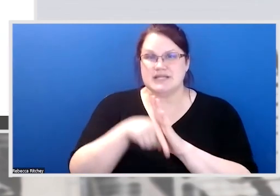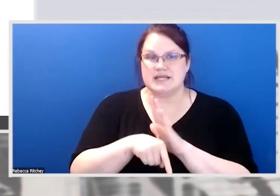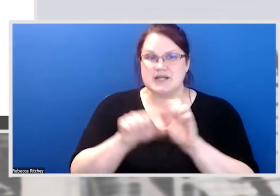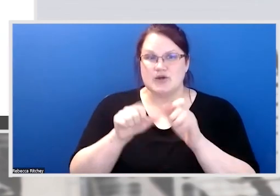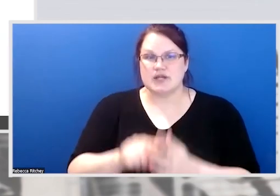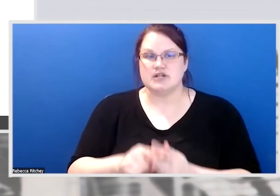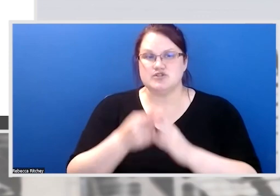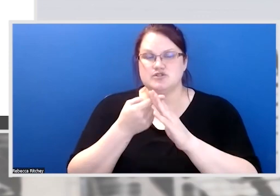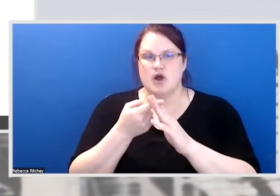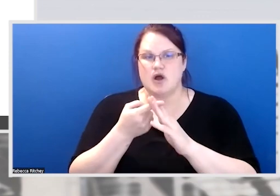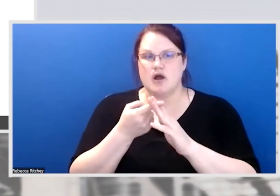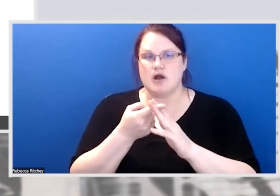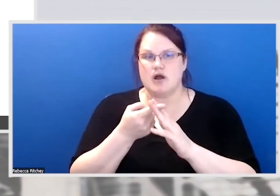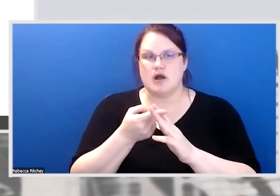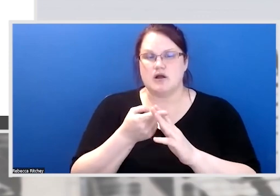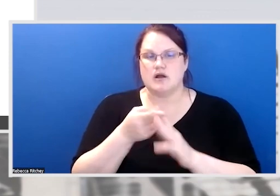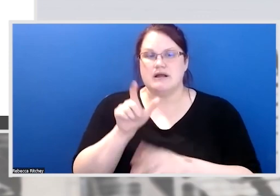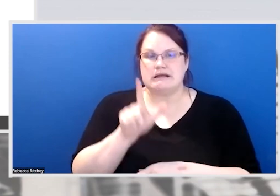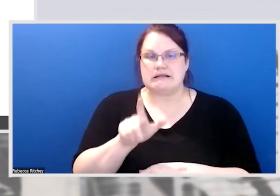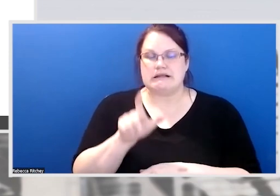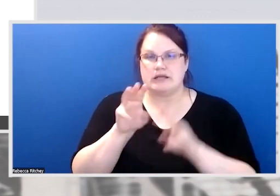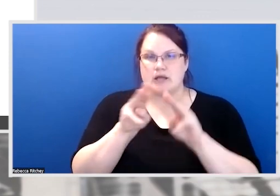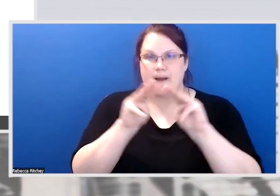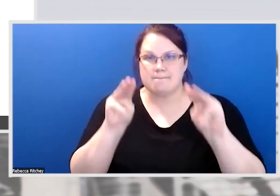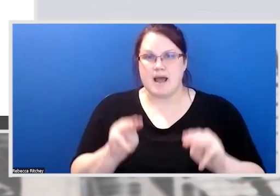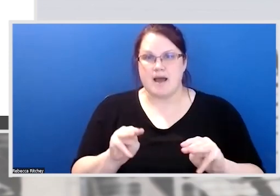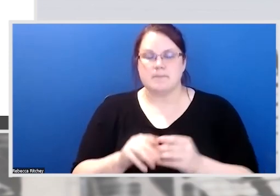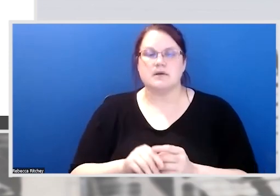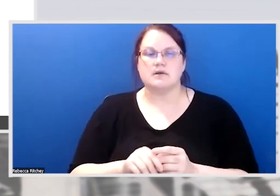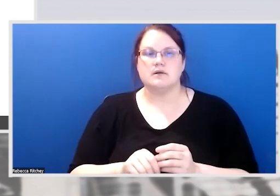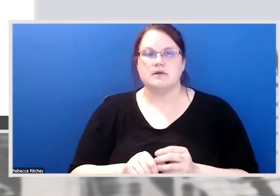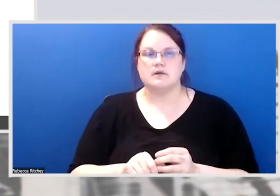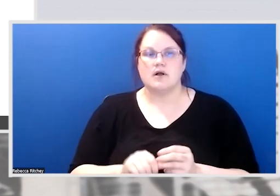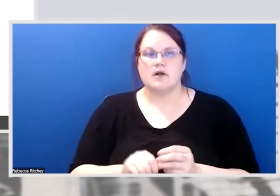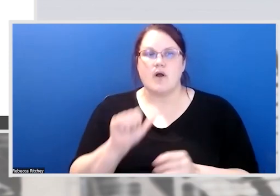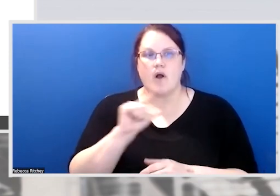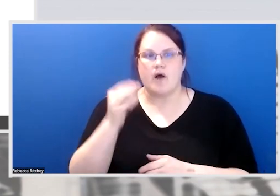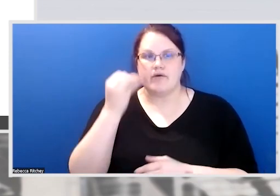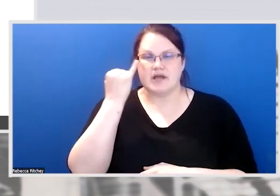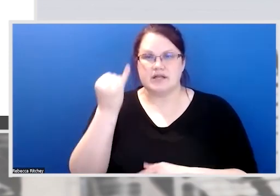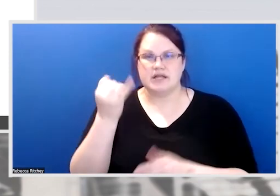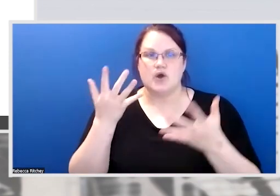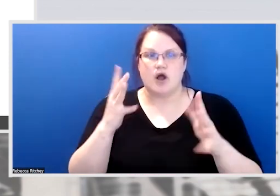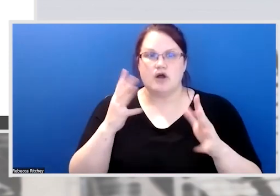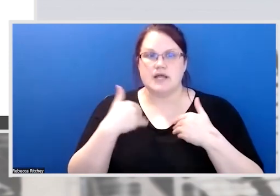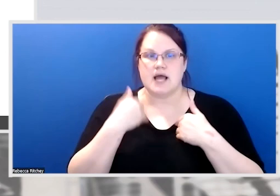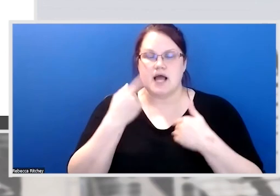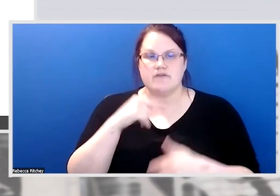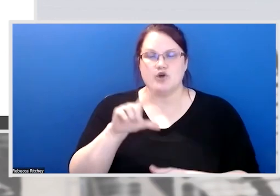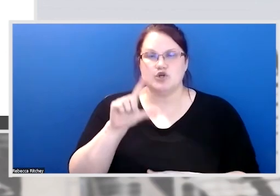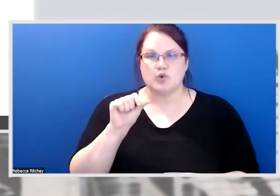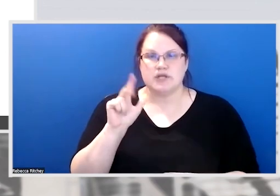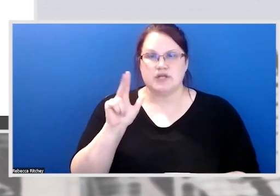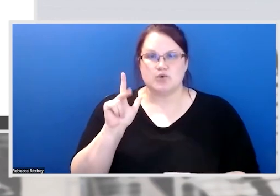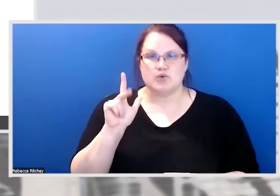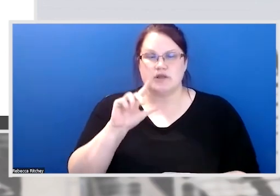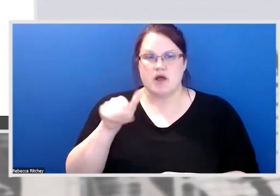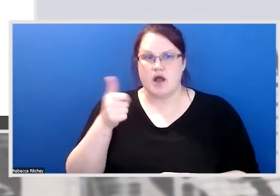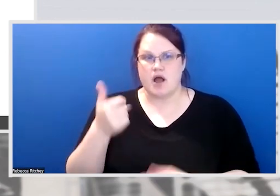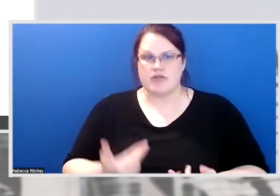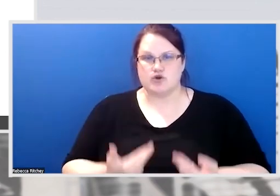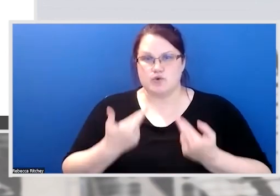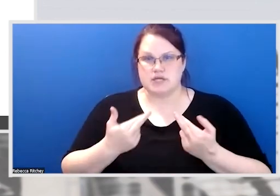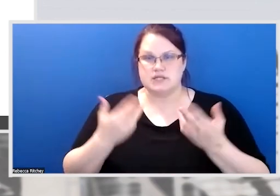by just plopping a dot on the map. We can see all the ideas we already have for capital projects for 2023 that other residents have already put